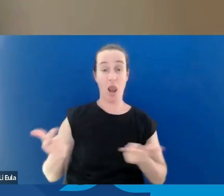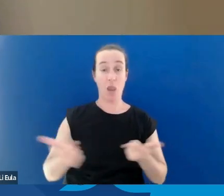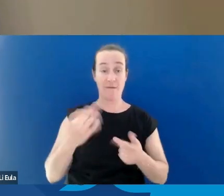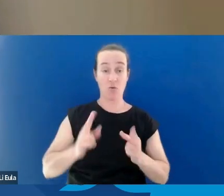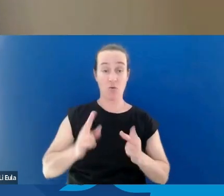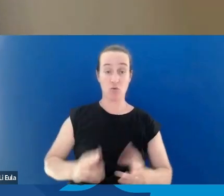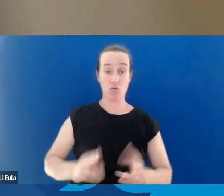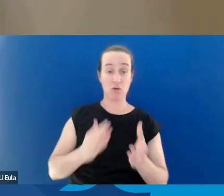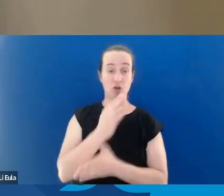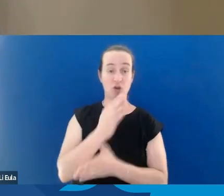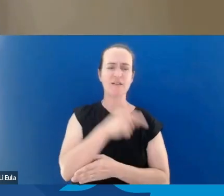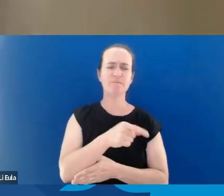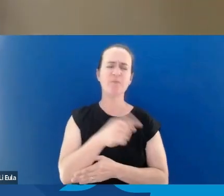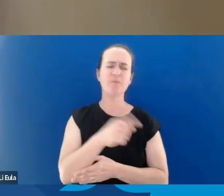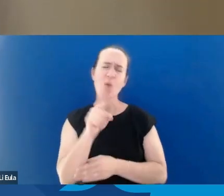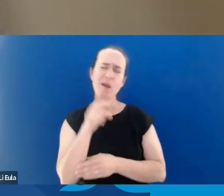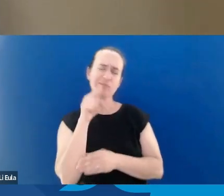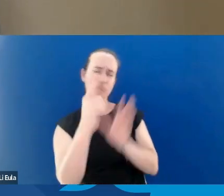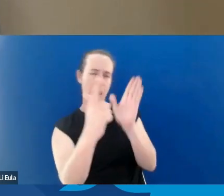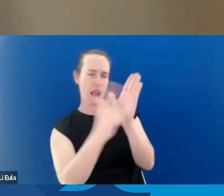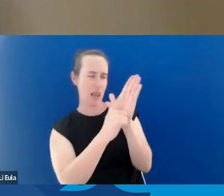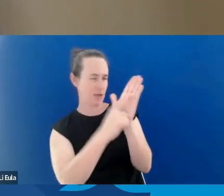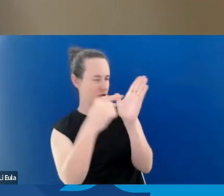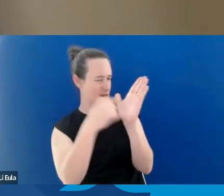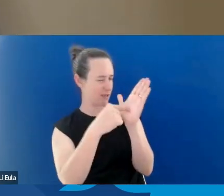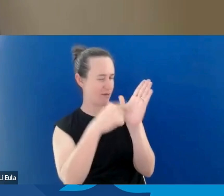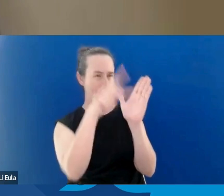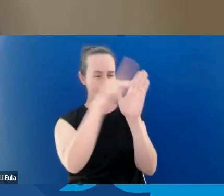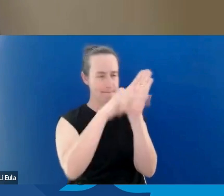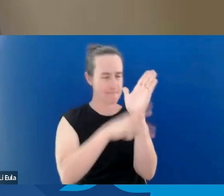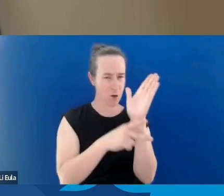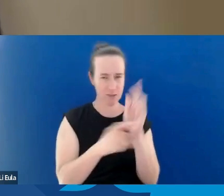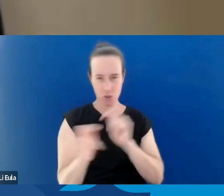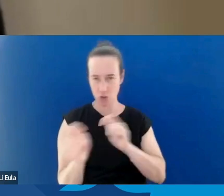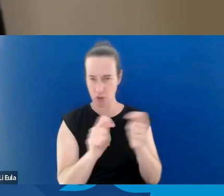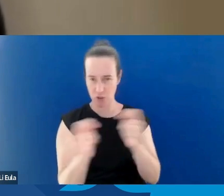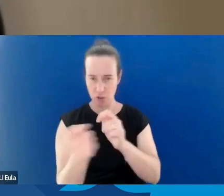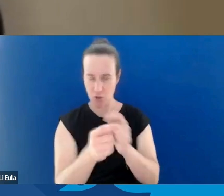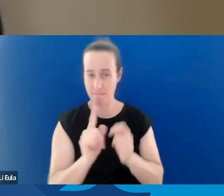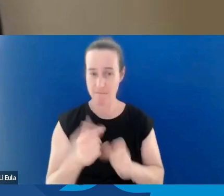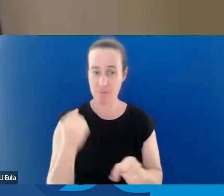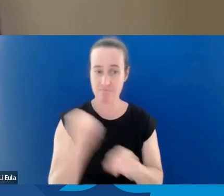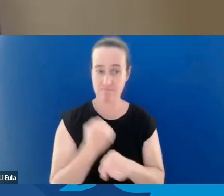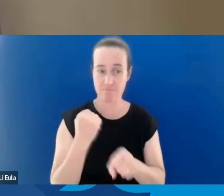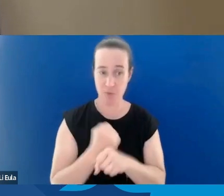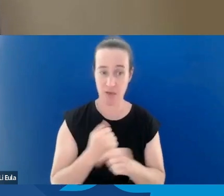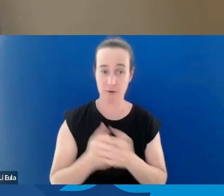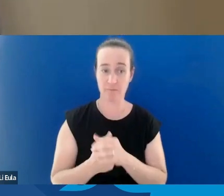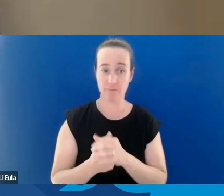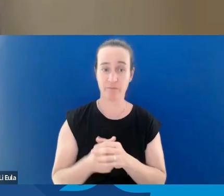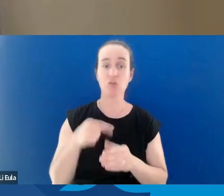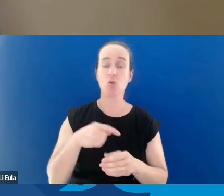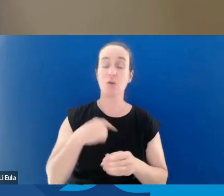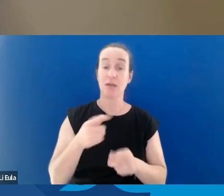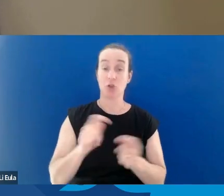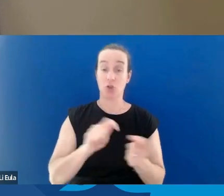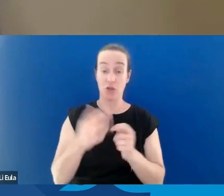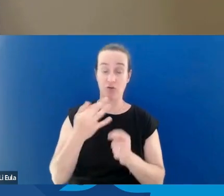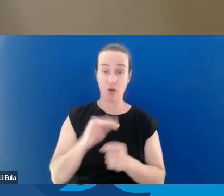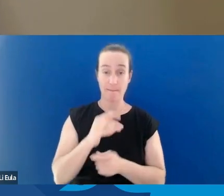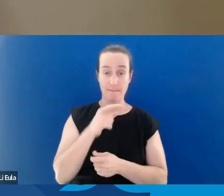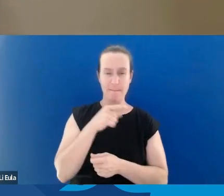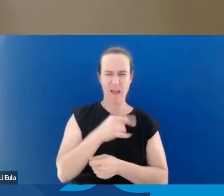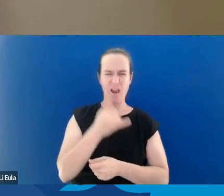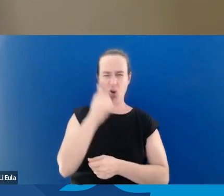the legislative and policy reform changes that need to be made to shift us from a criminal punitive